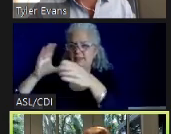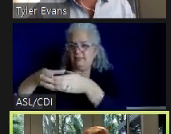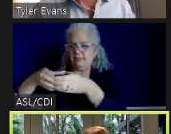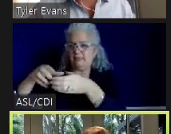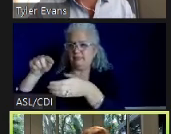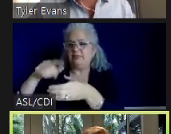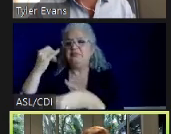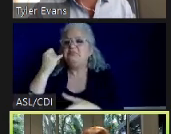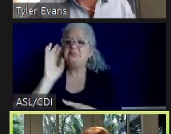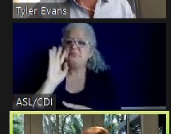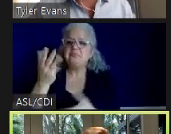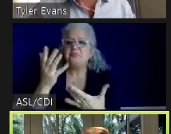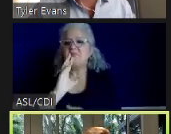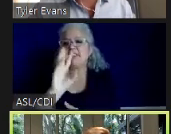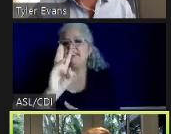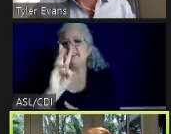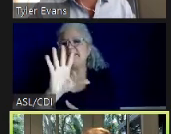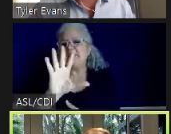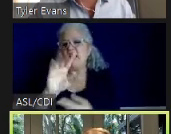and 74.